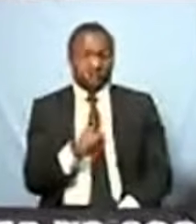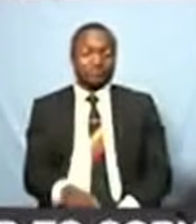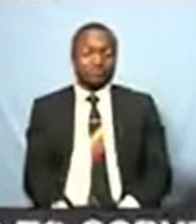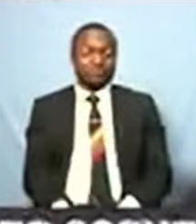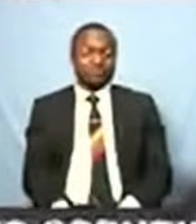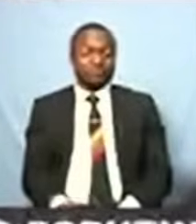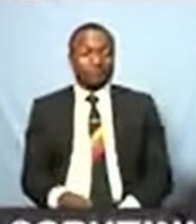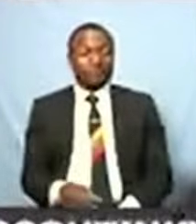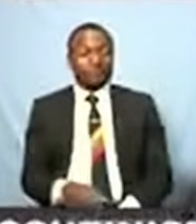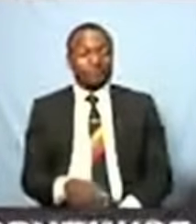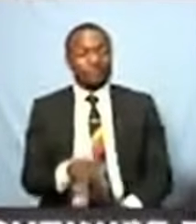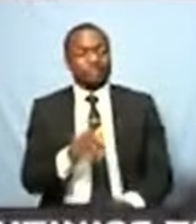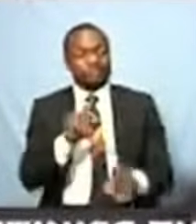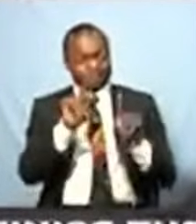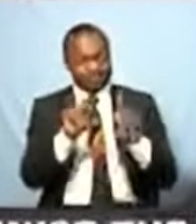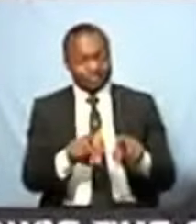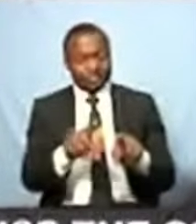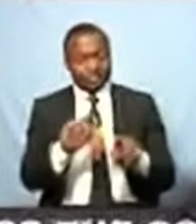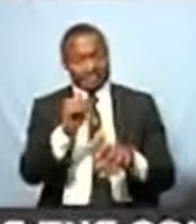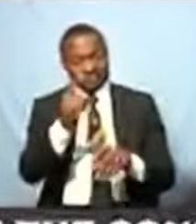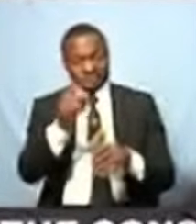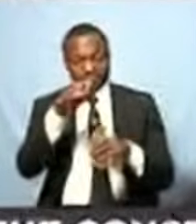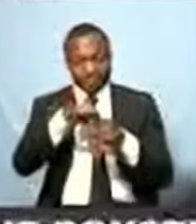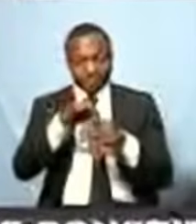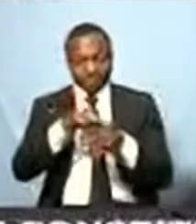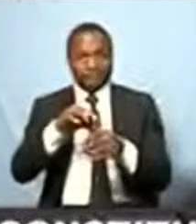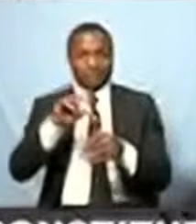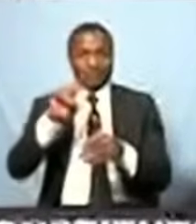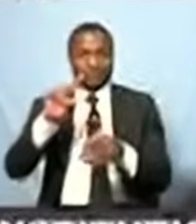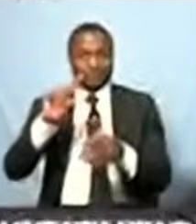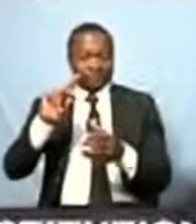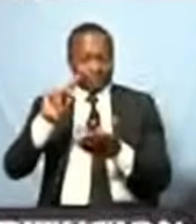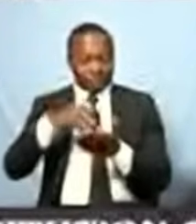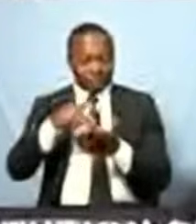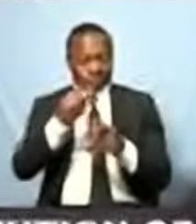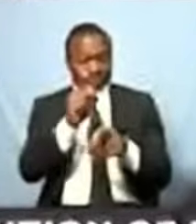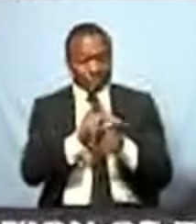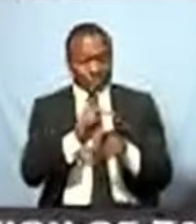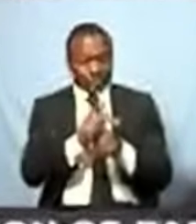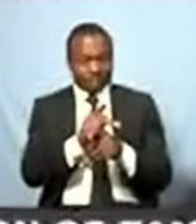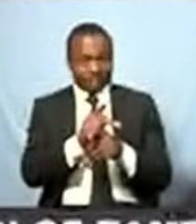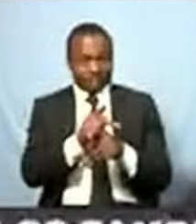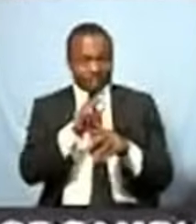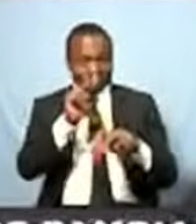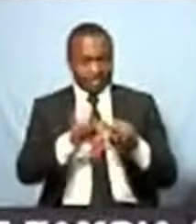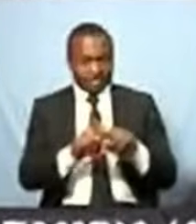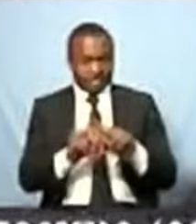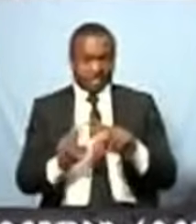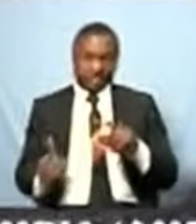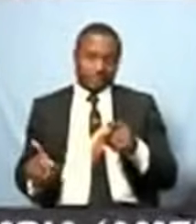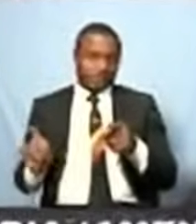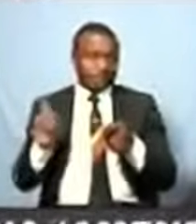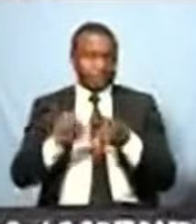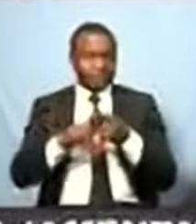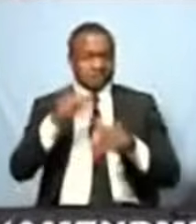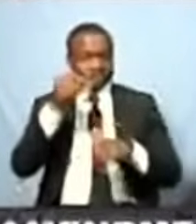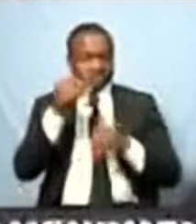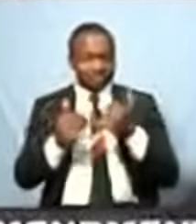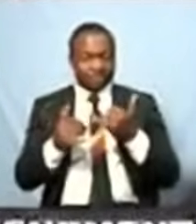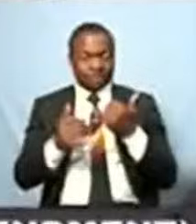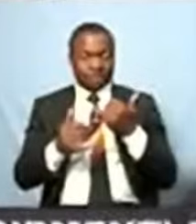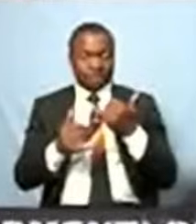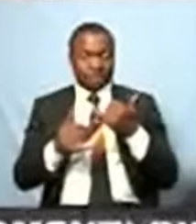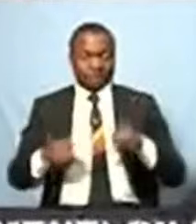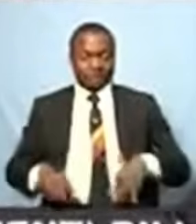when your candidate was first elected as a party, you maintain that seat until the end of the life of that